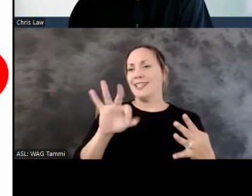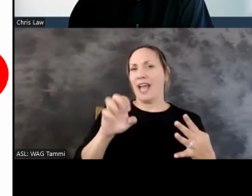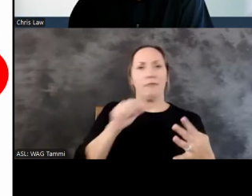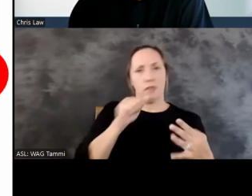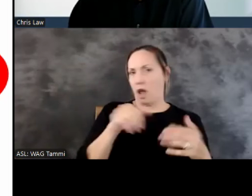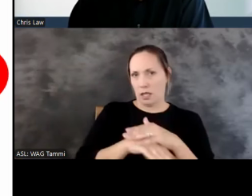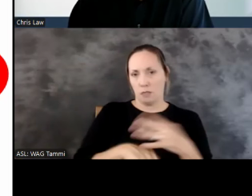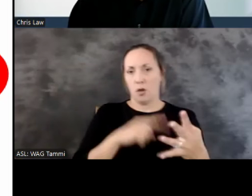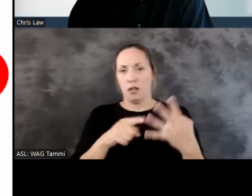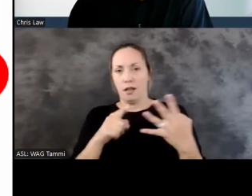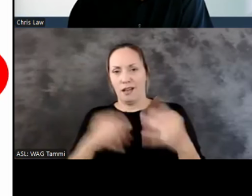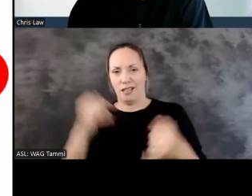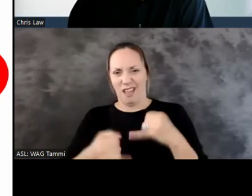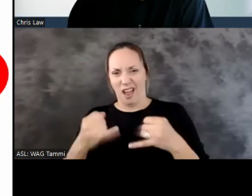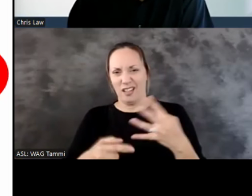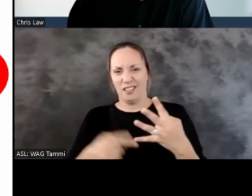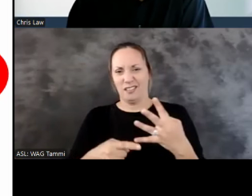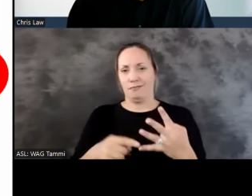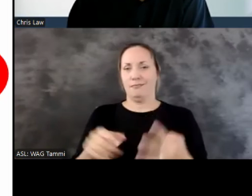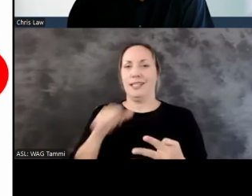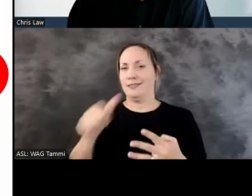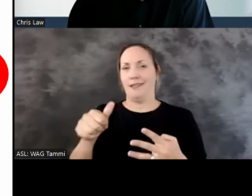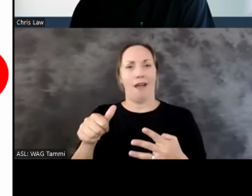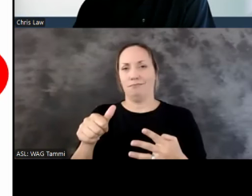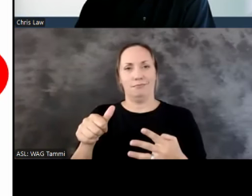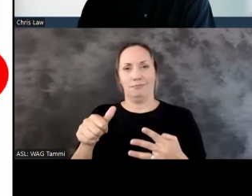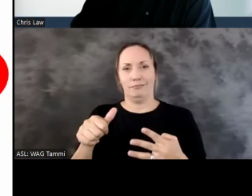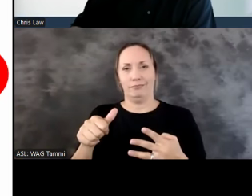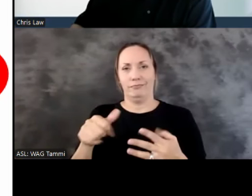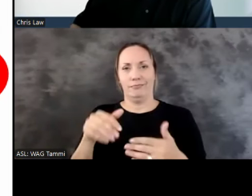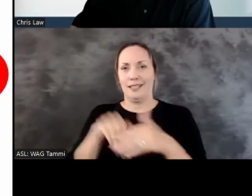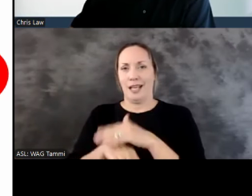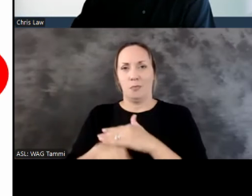Corporation failed to supply the requested information.